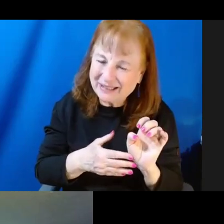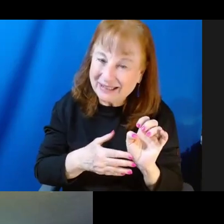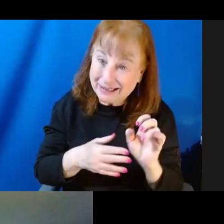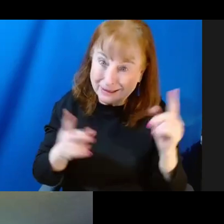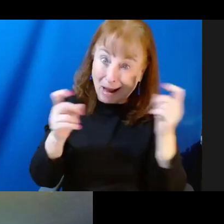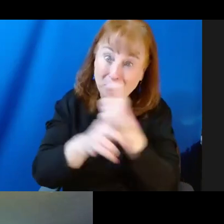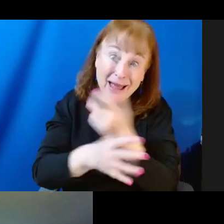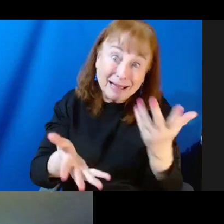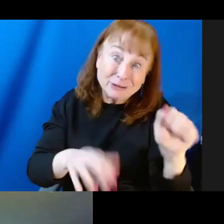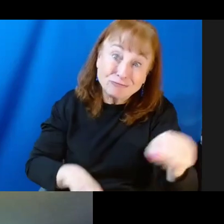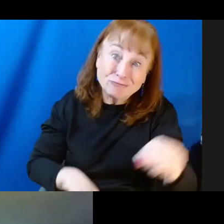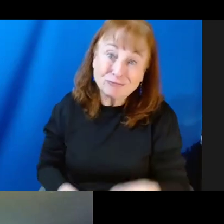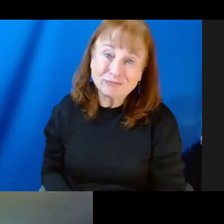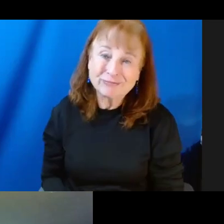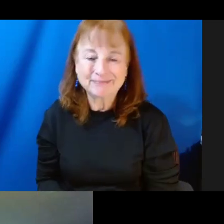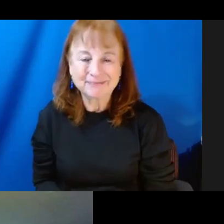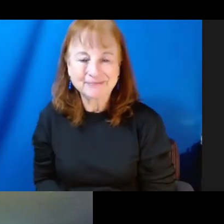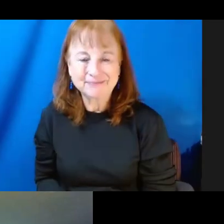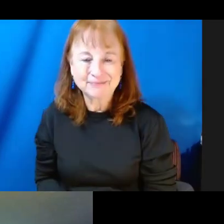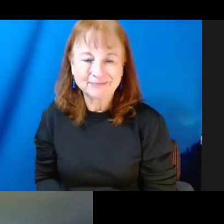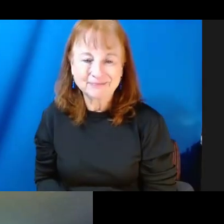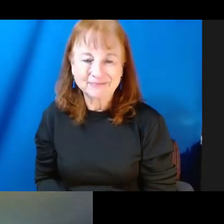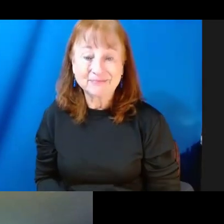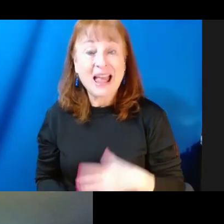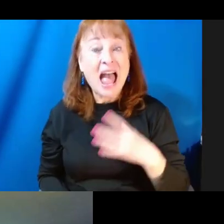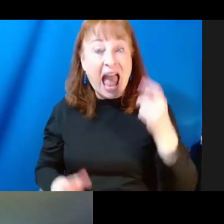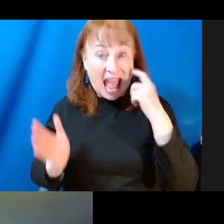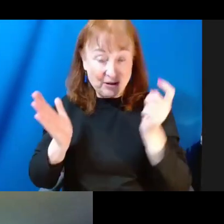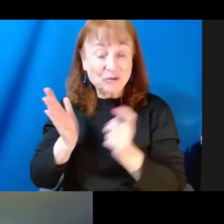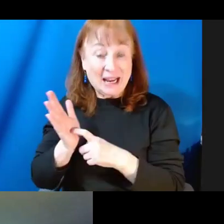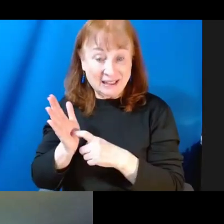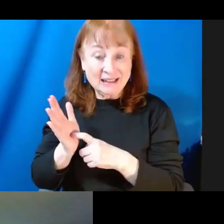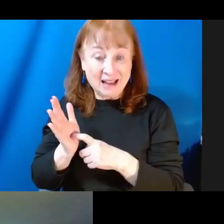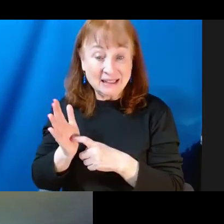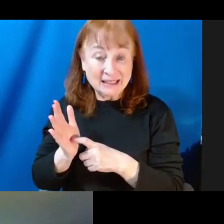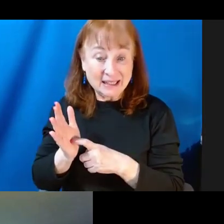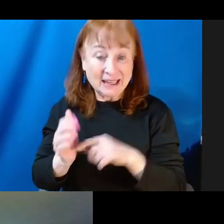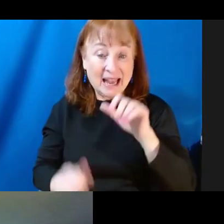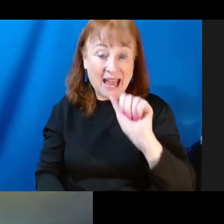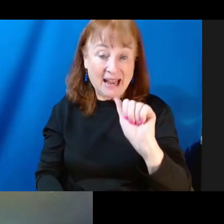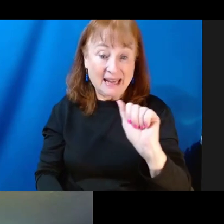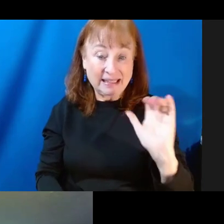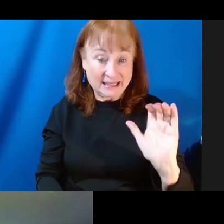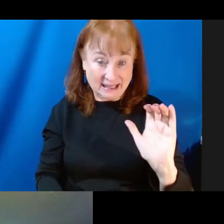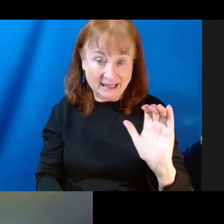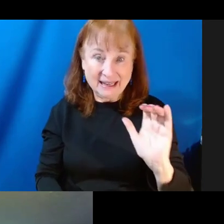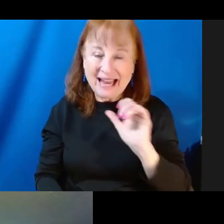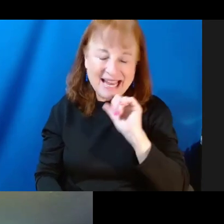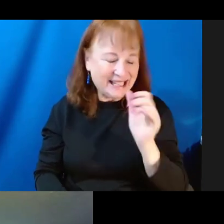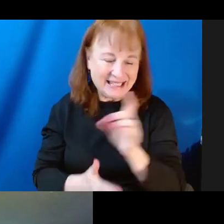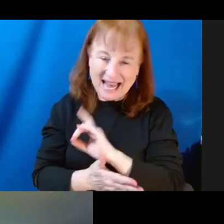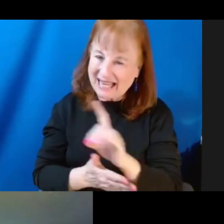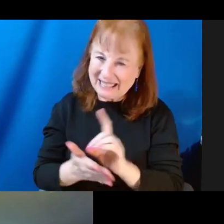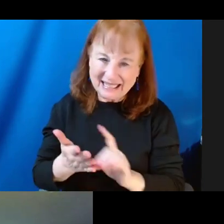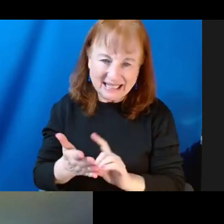complex. So yeah. Yeah. And recognizing that AAC is not designed